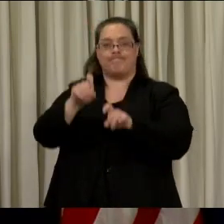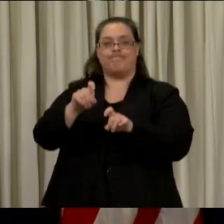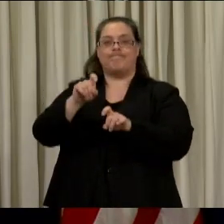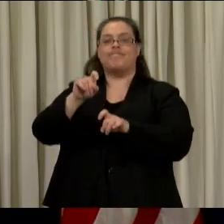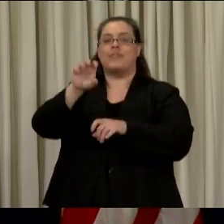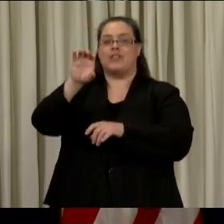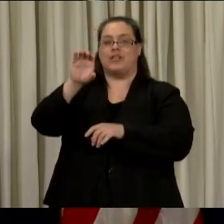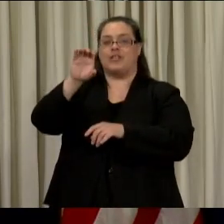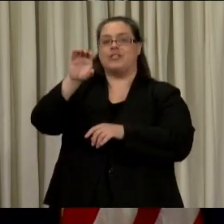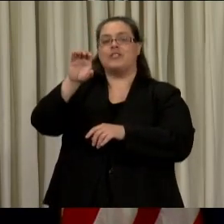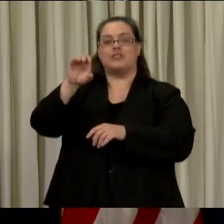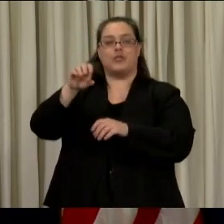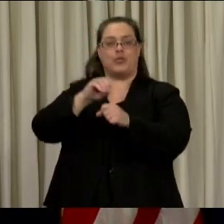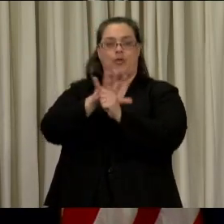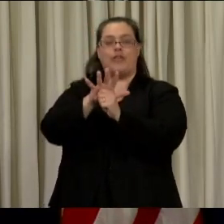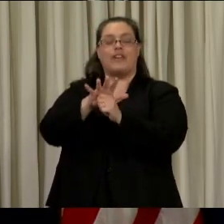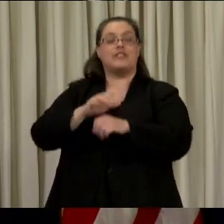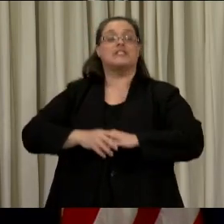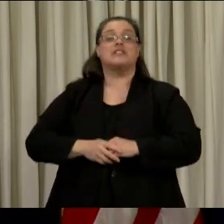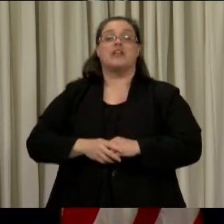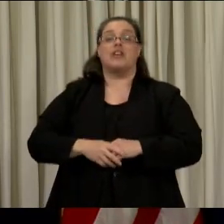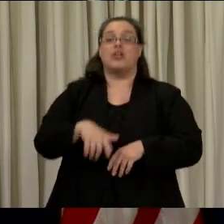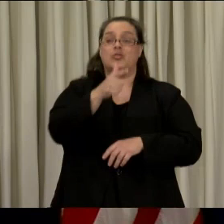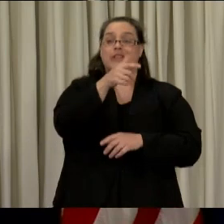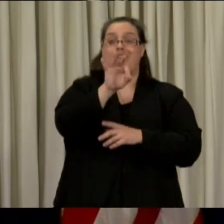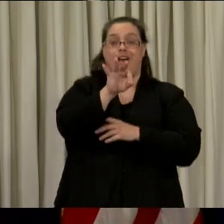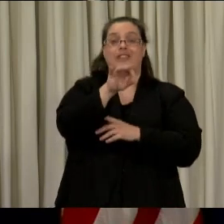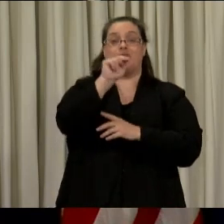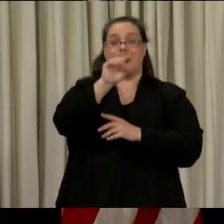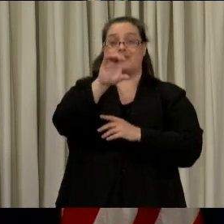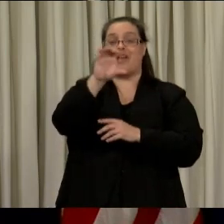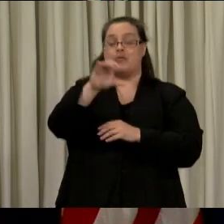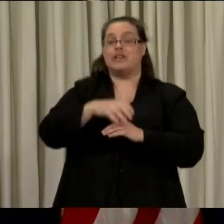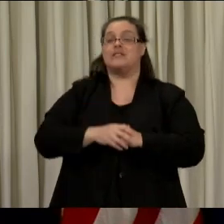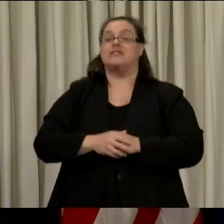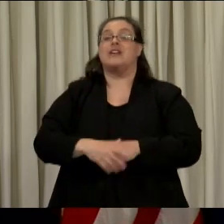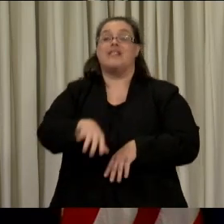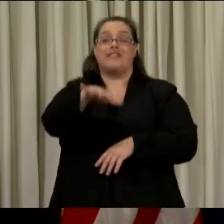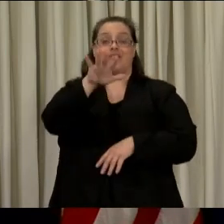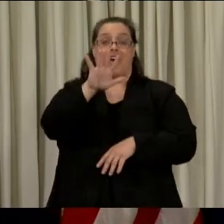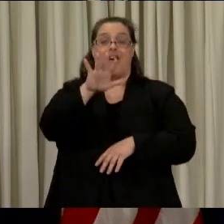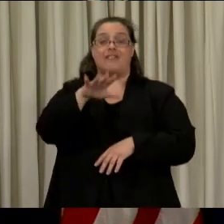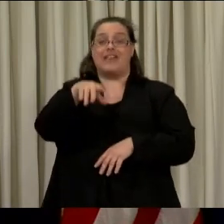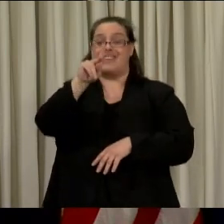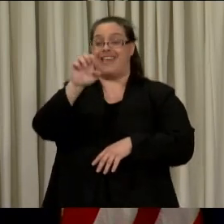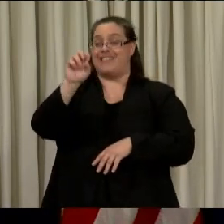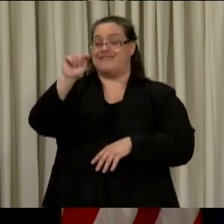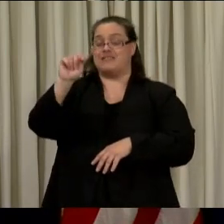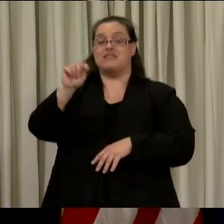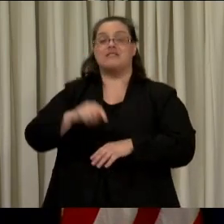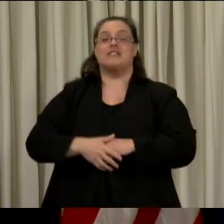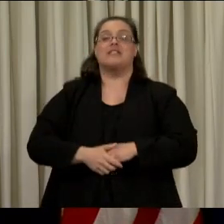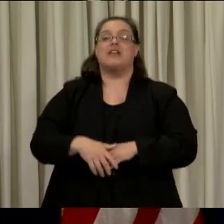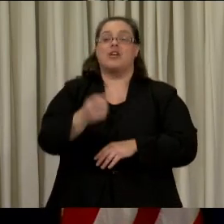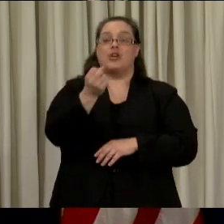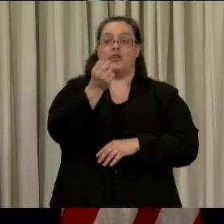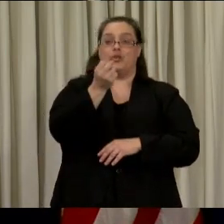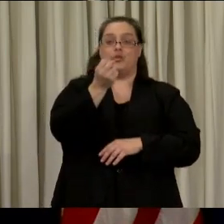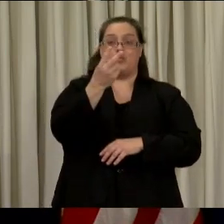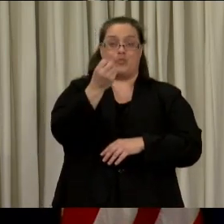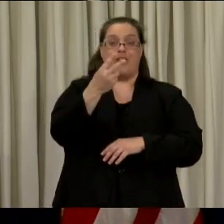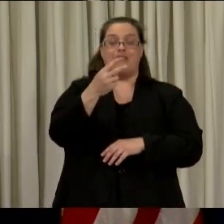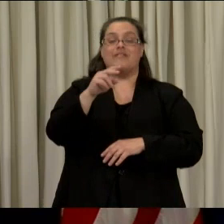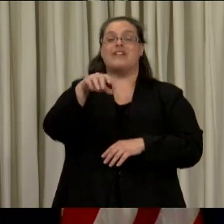Newcastle County residents, 5 are from Kent, 12 are from Sussex. Unfortunately, 6 people are